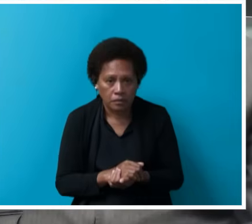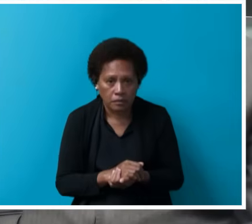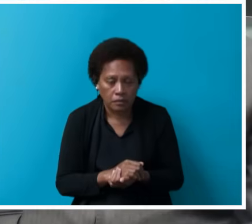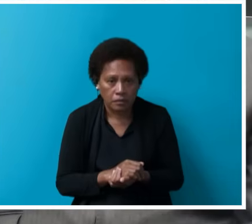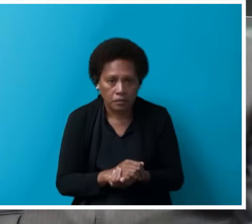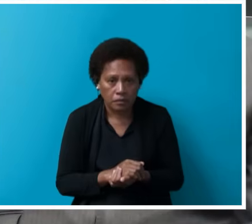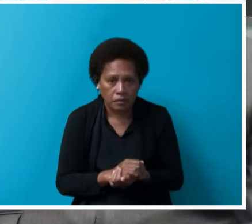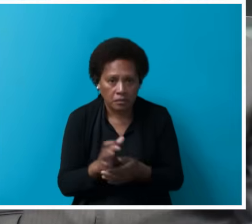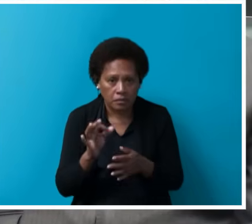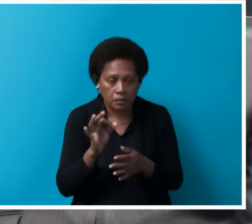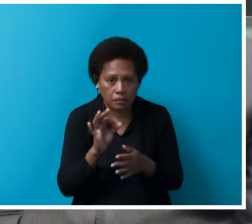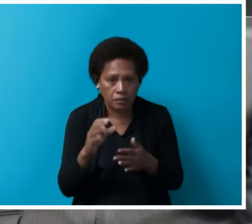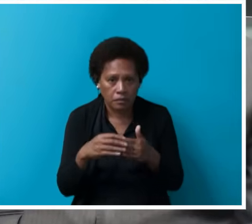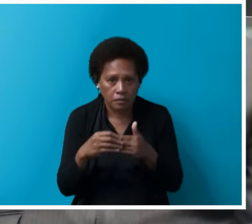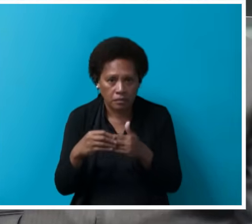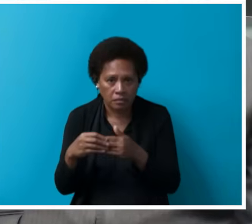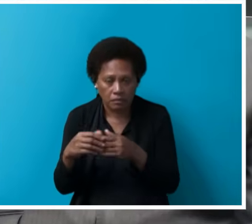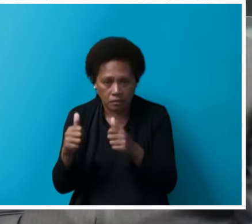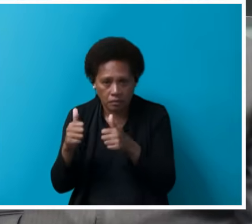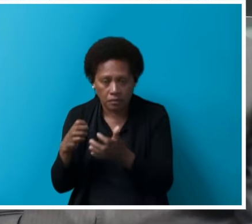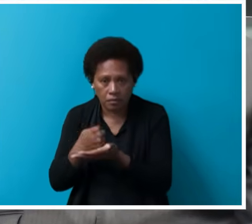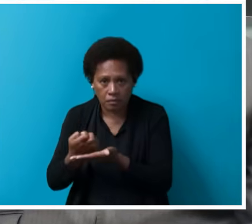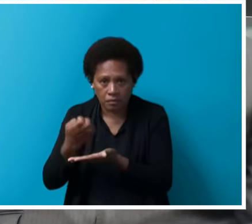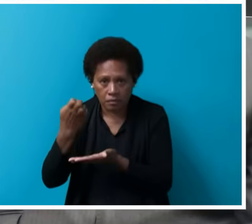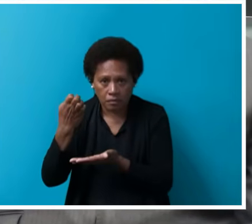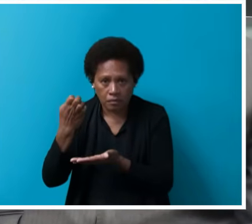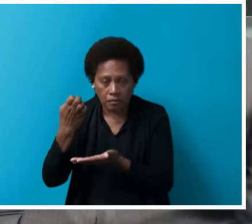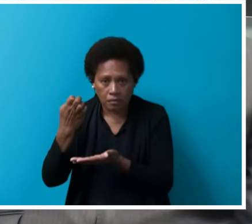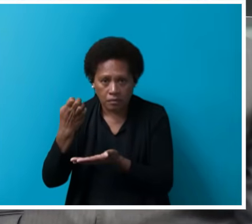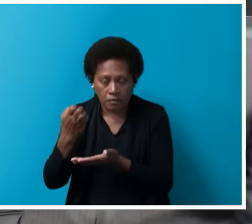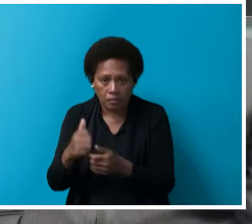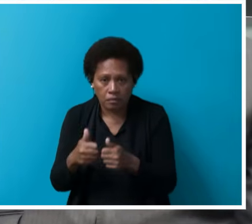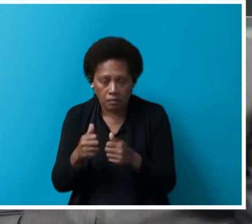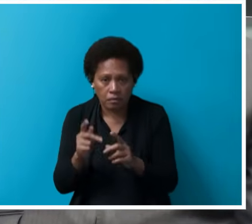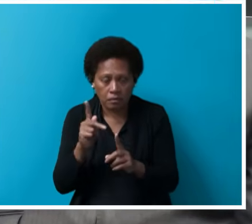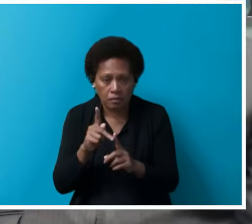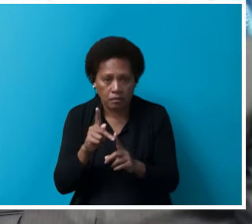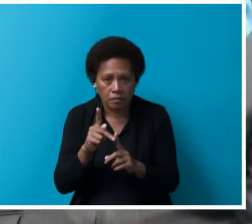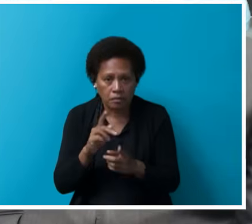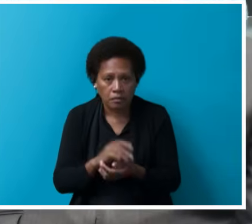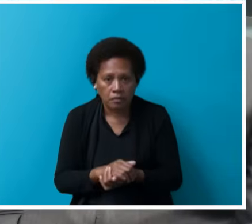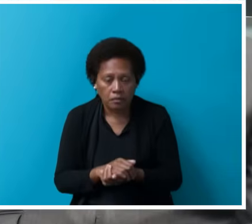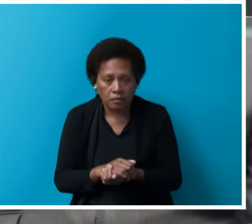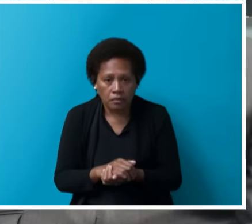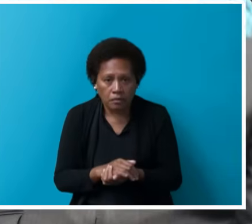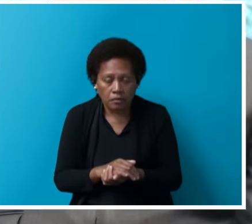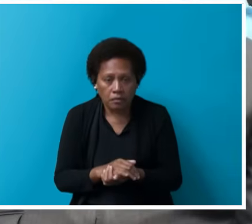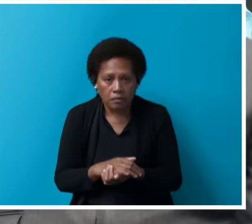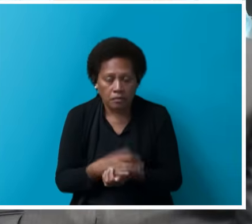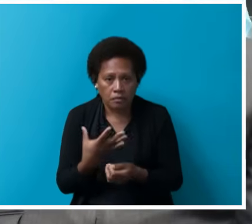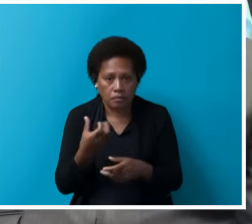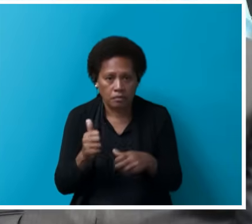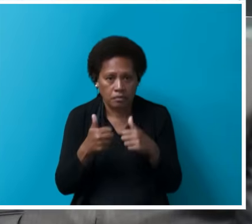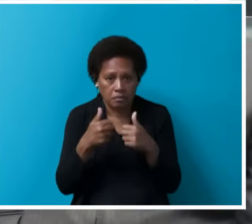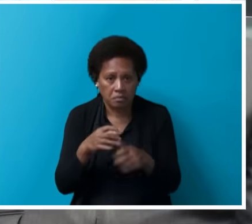necessarily mean good economics, good policy. But having been in politics for 10 years now,